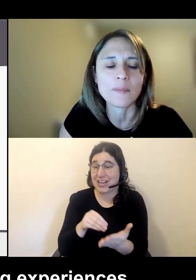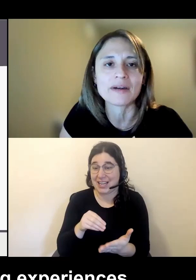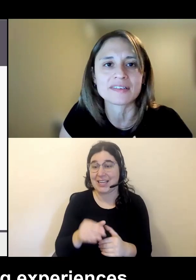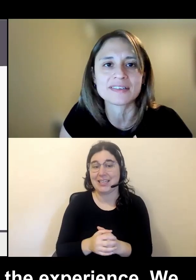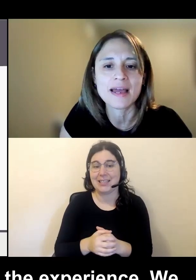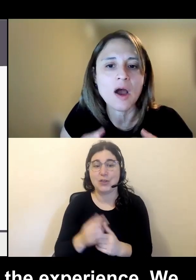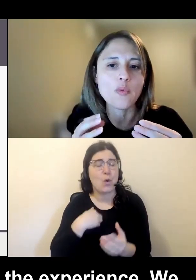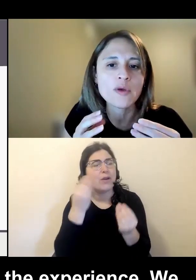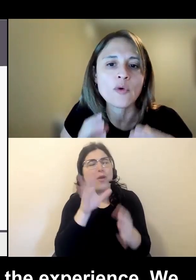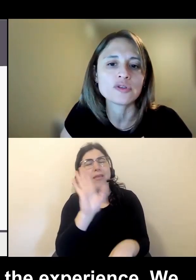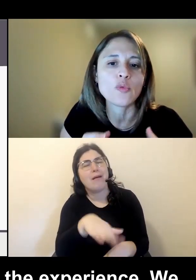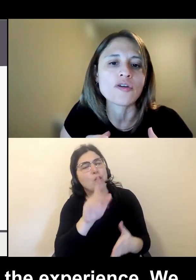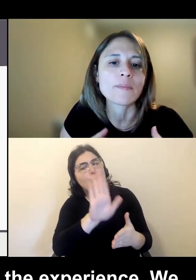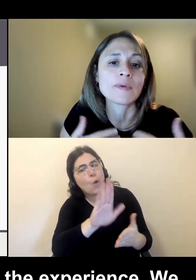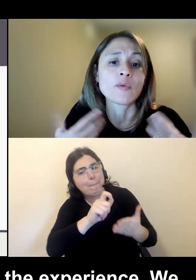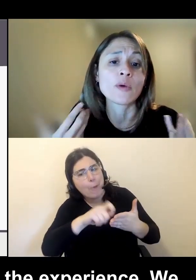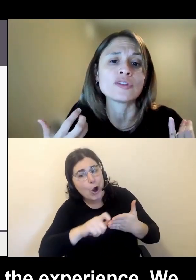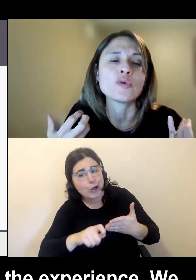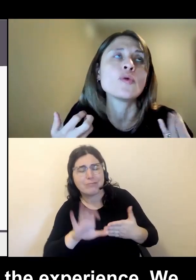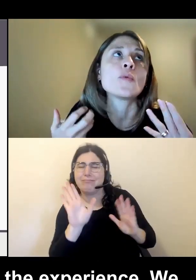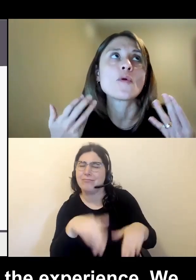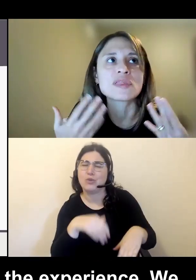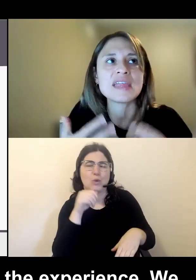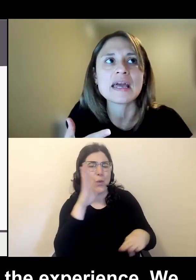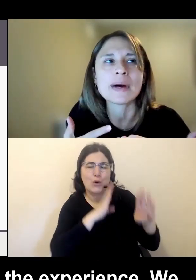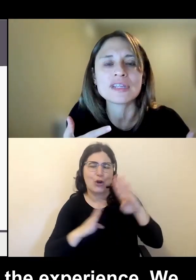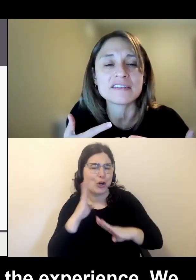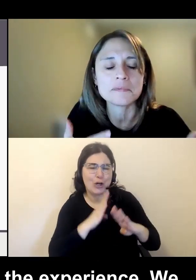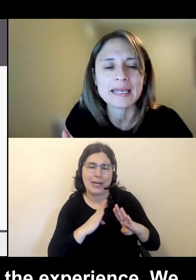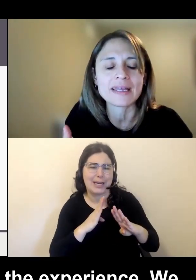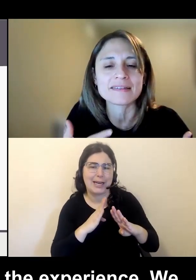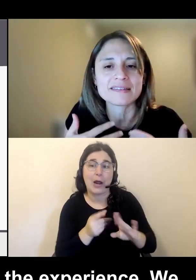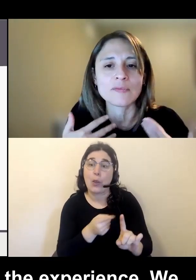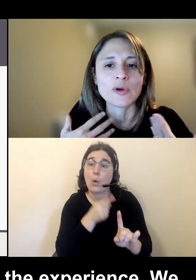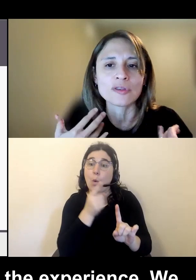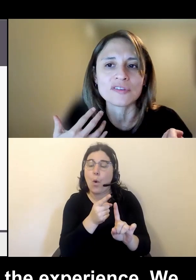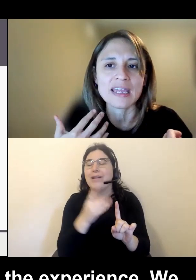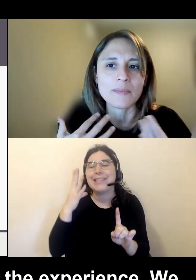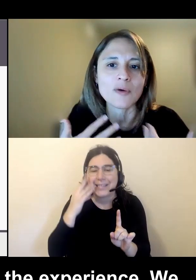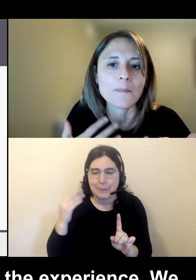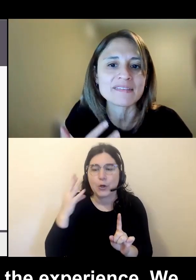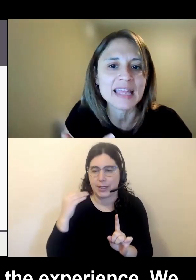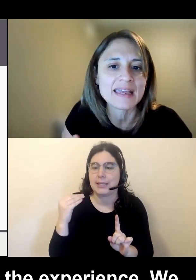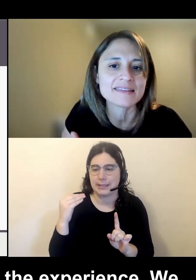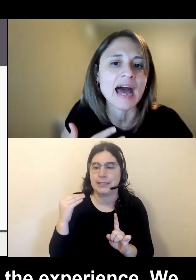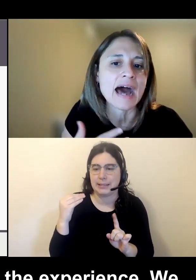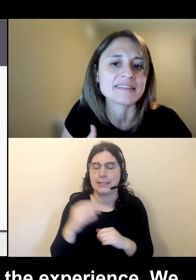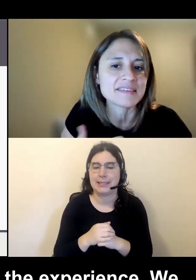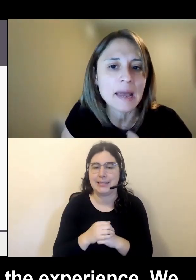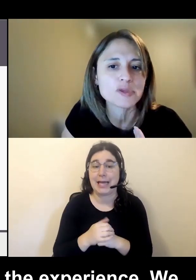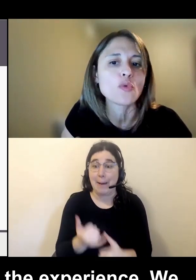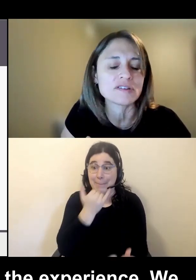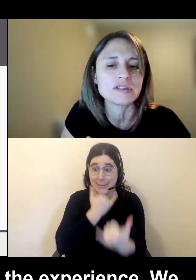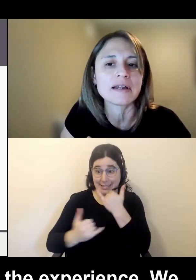worry about marks. We want to think about the experience. We want to think about mistakes